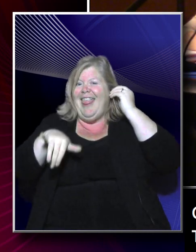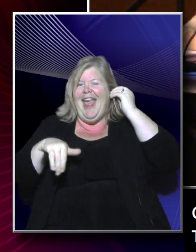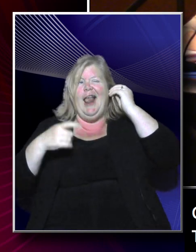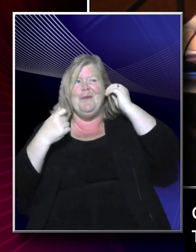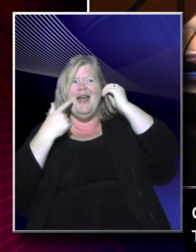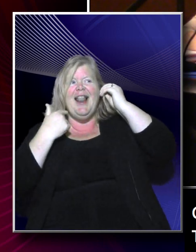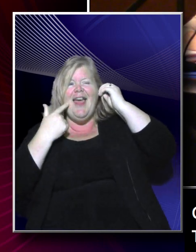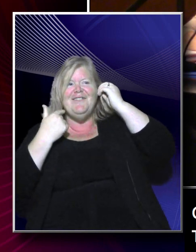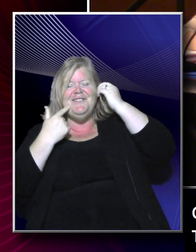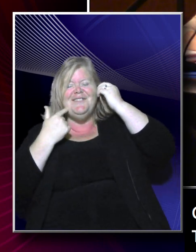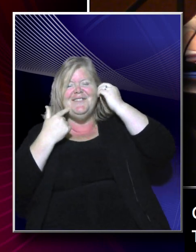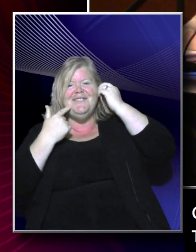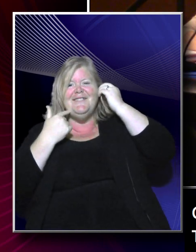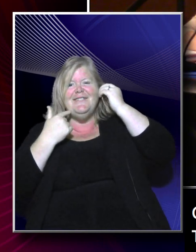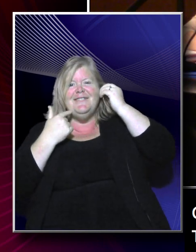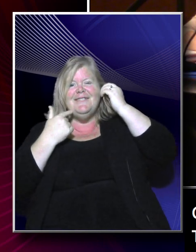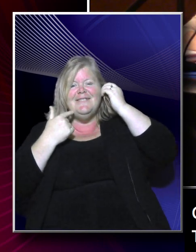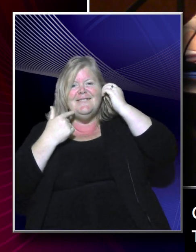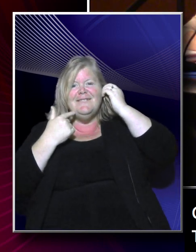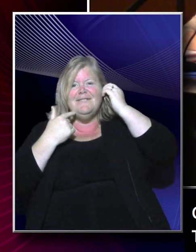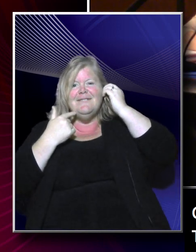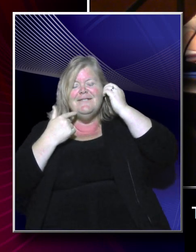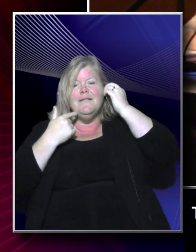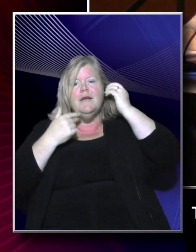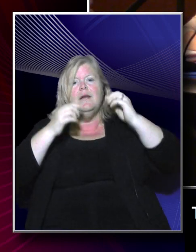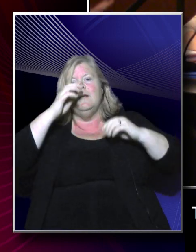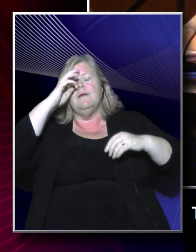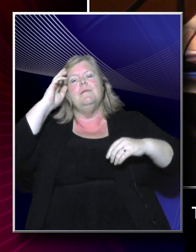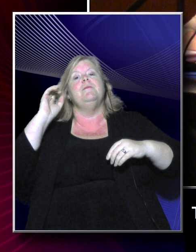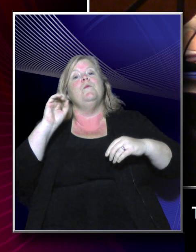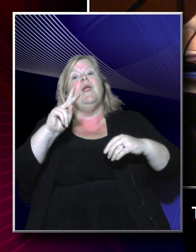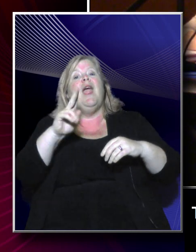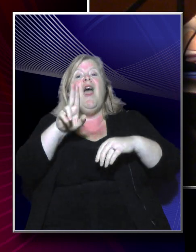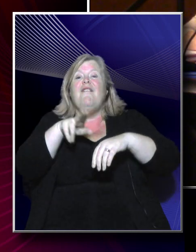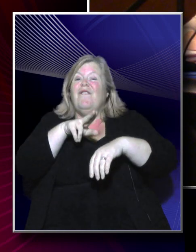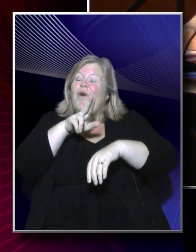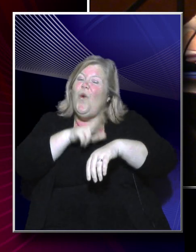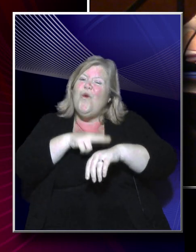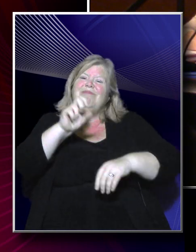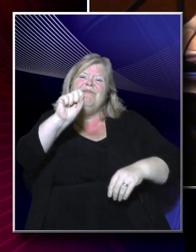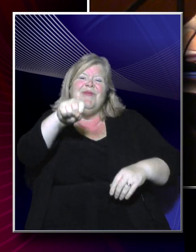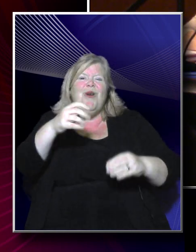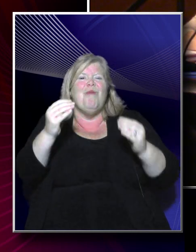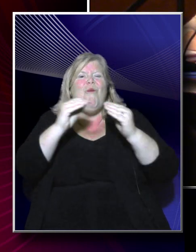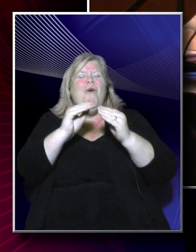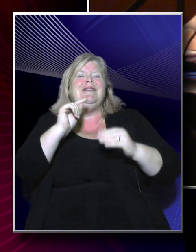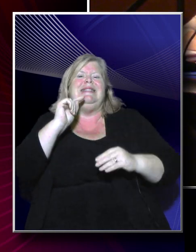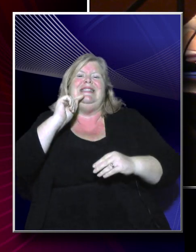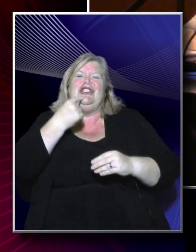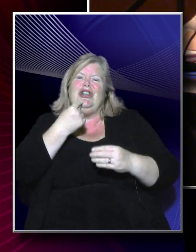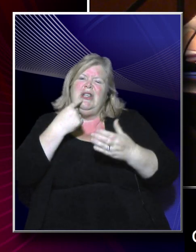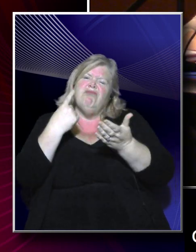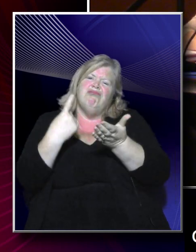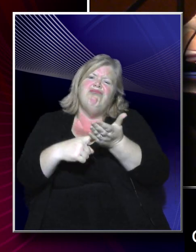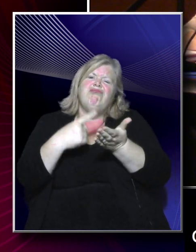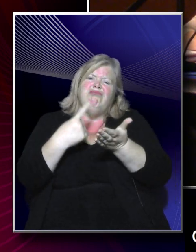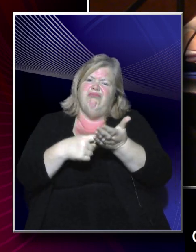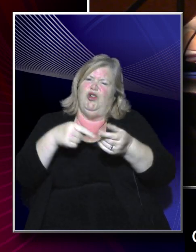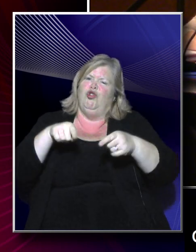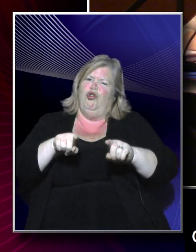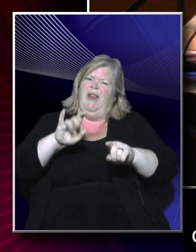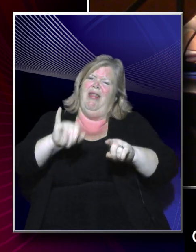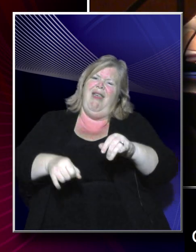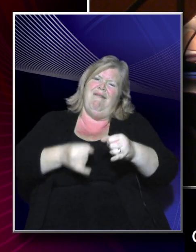What is that, though? Of course, there were more serious conversation during the final